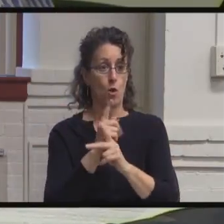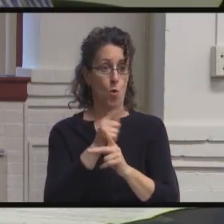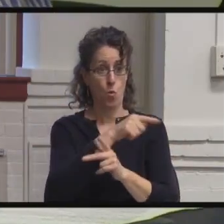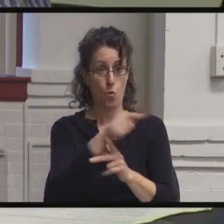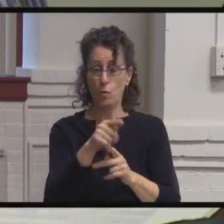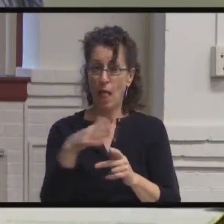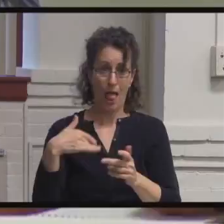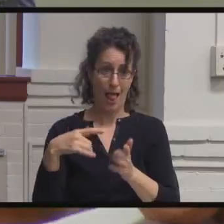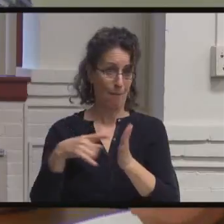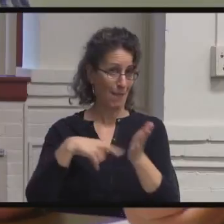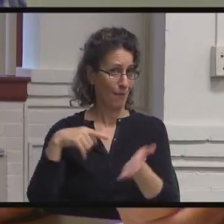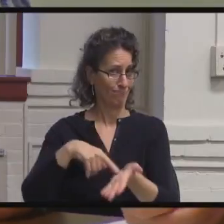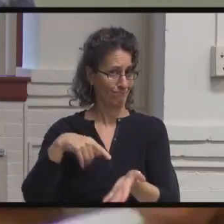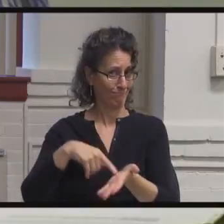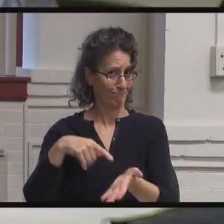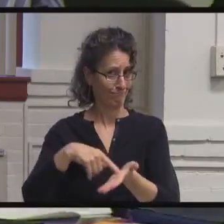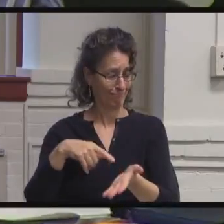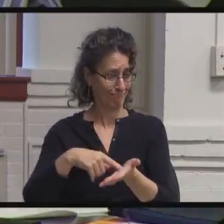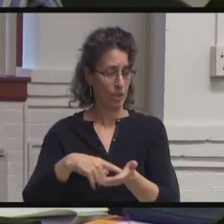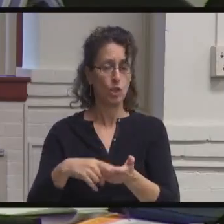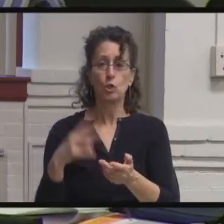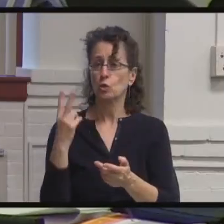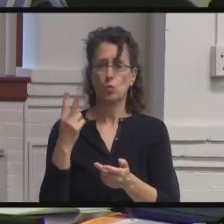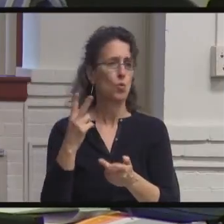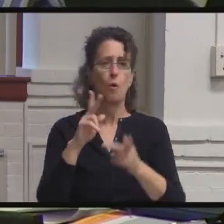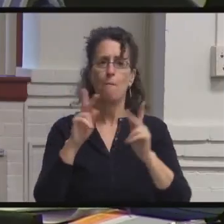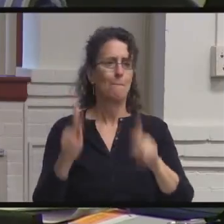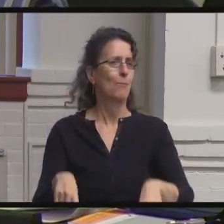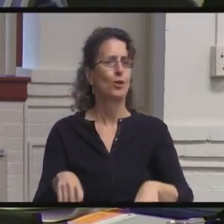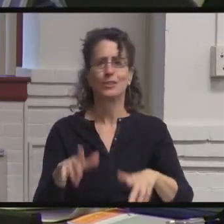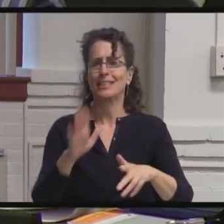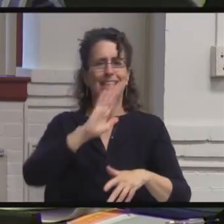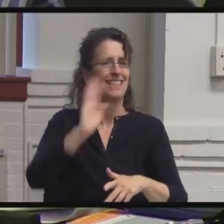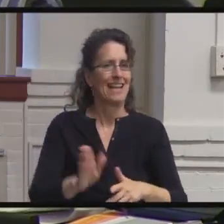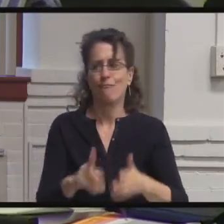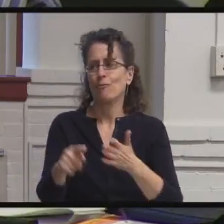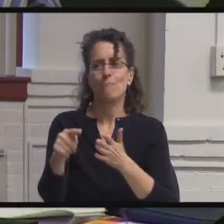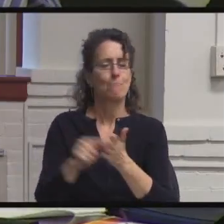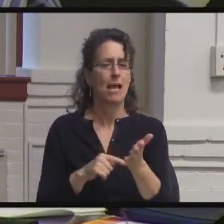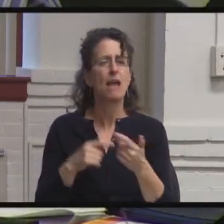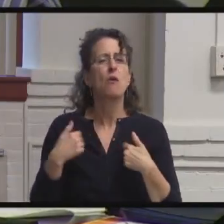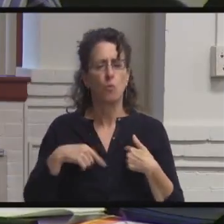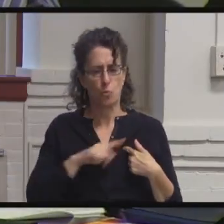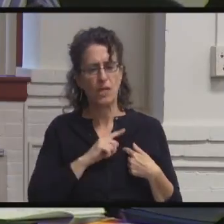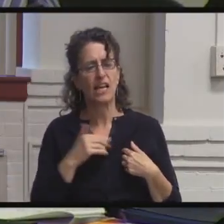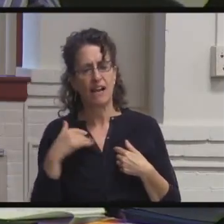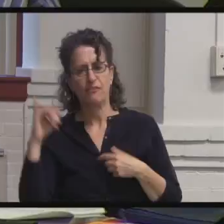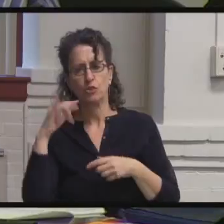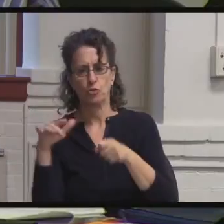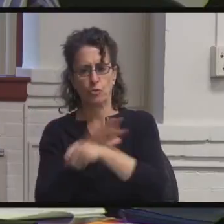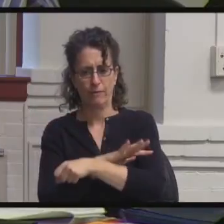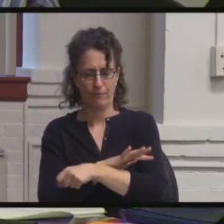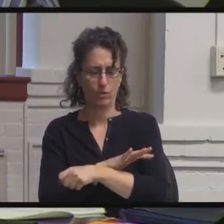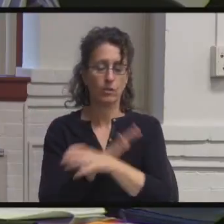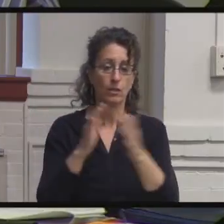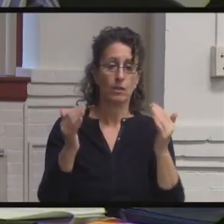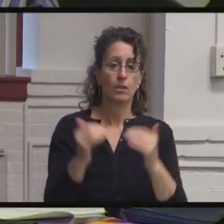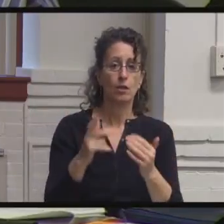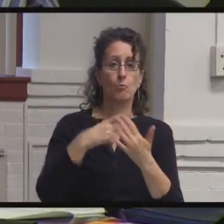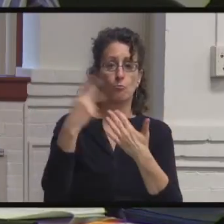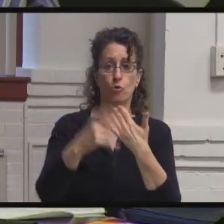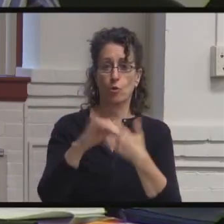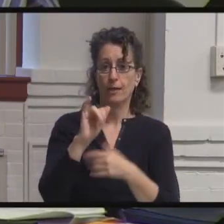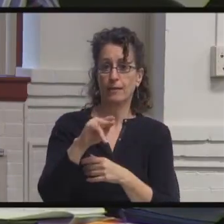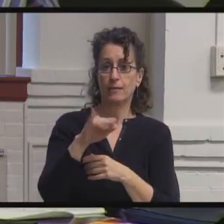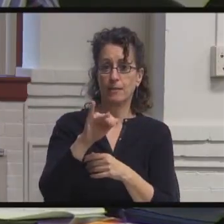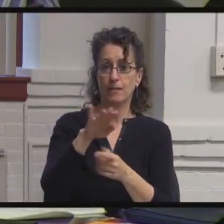overdue, and two of the loans were in default and were fully reserved. The program income report shows